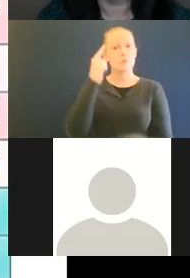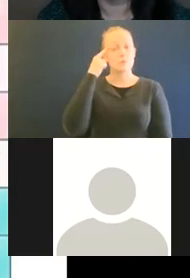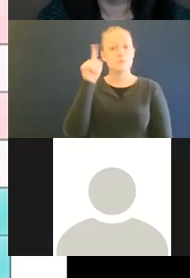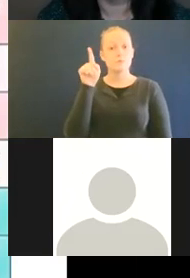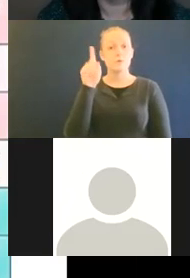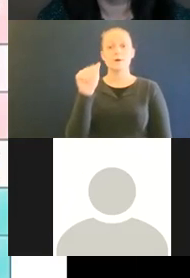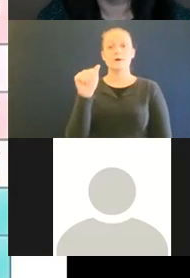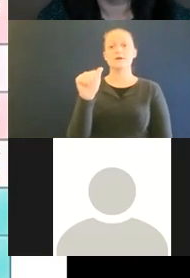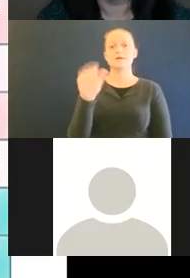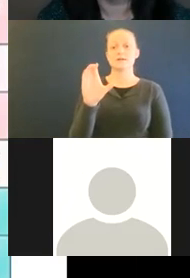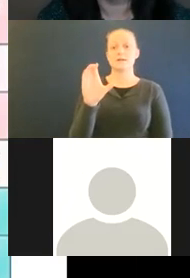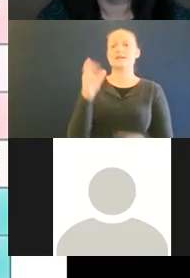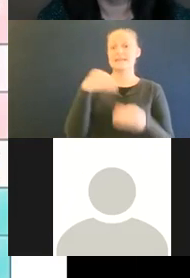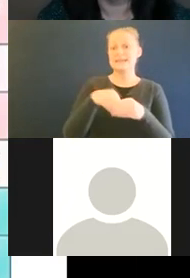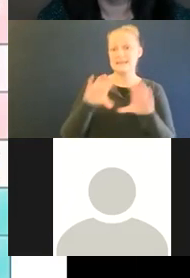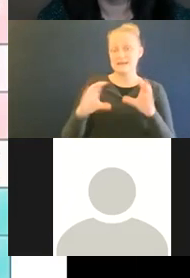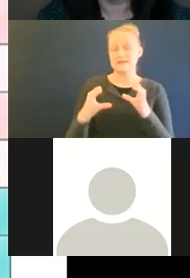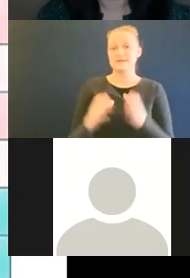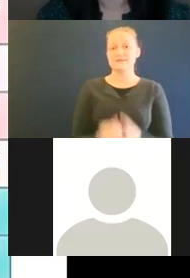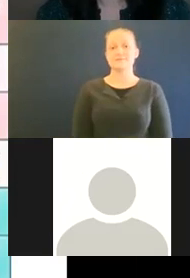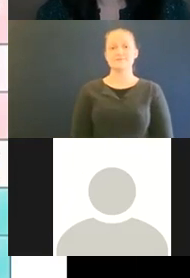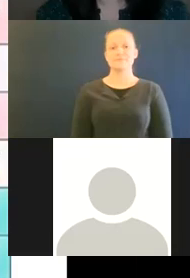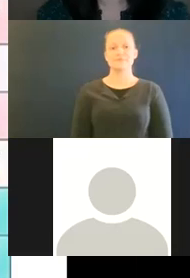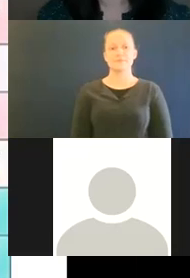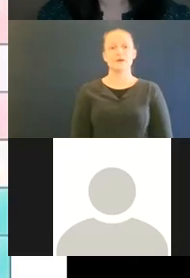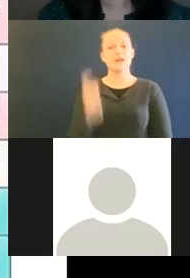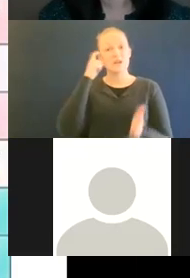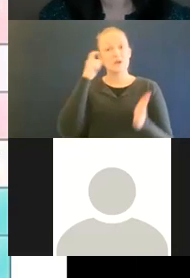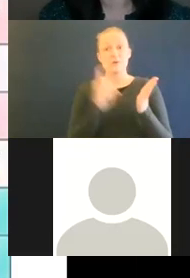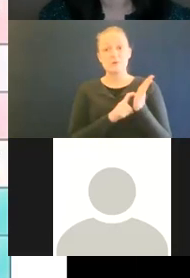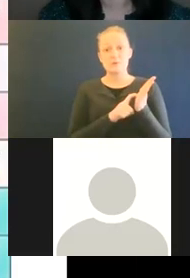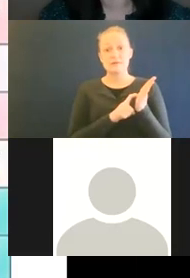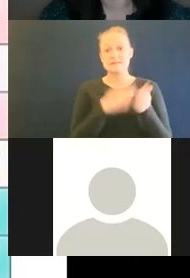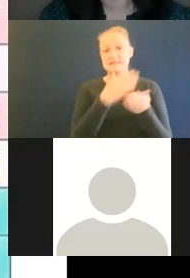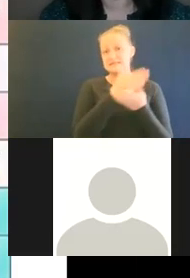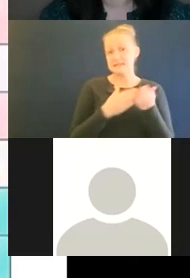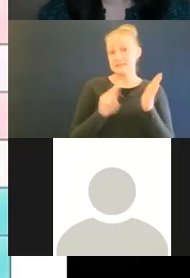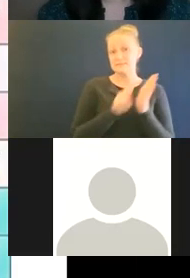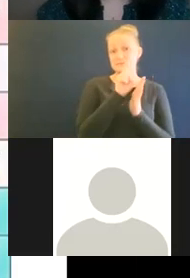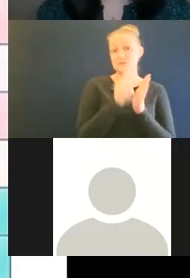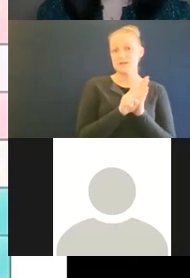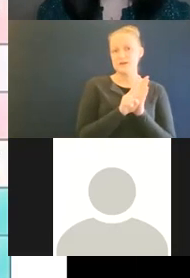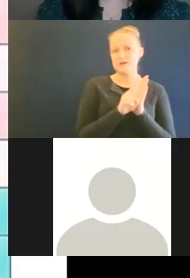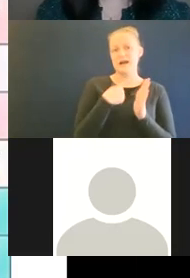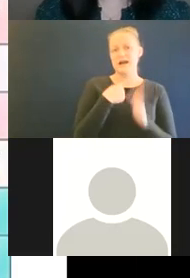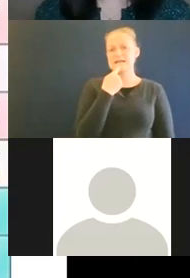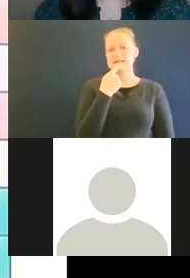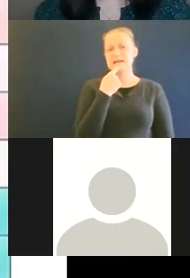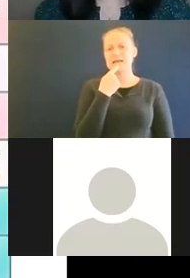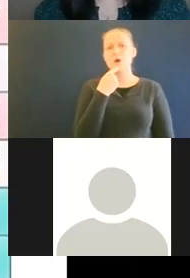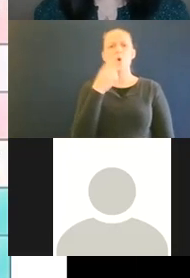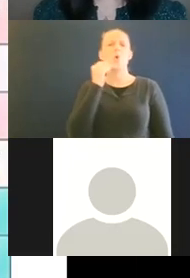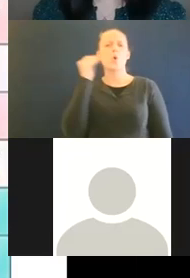in the classroom. You'll notice in some of my videos, I reference to home because these were also meant for a support